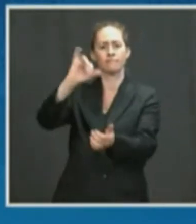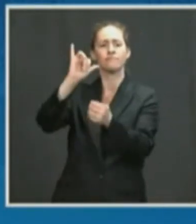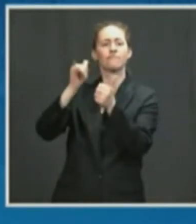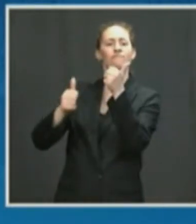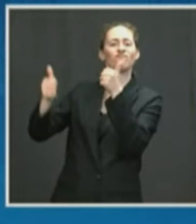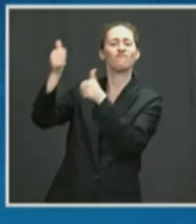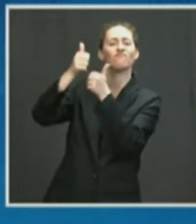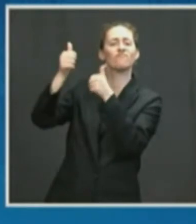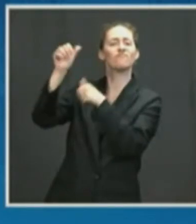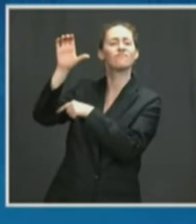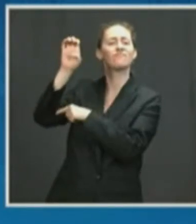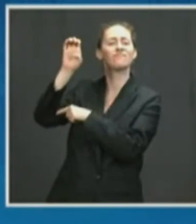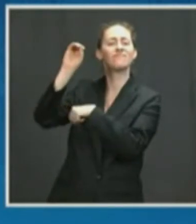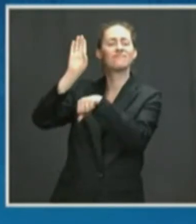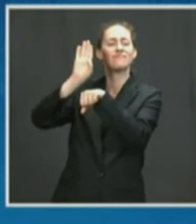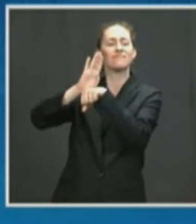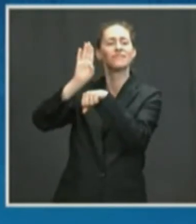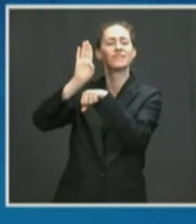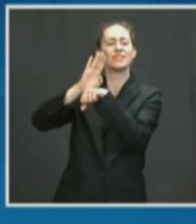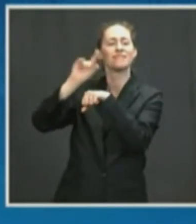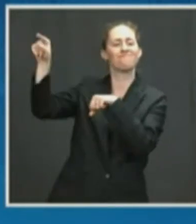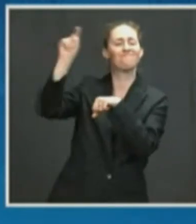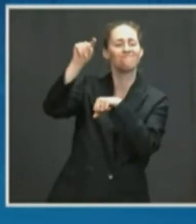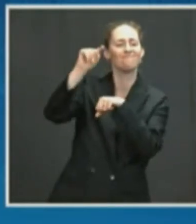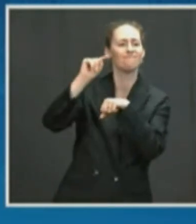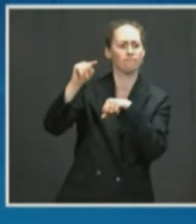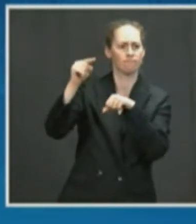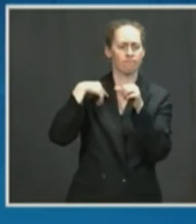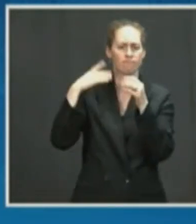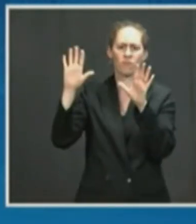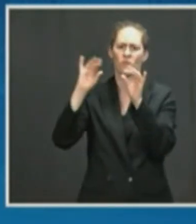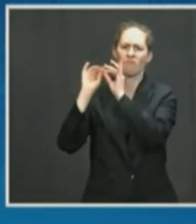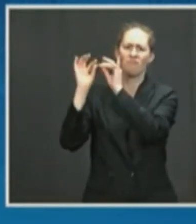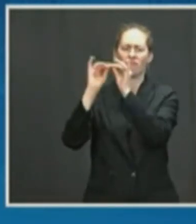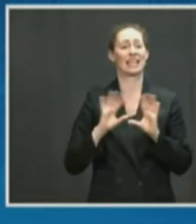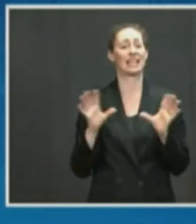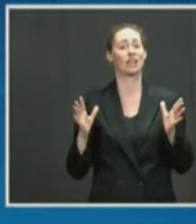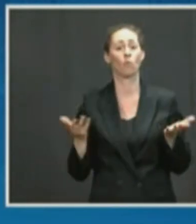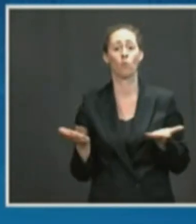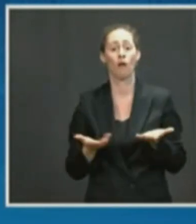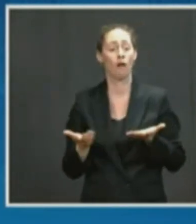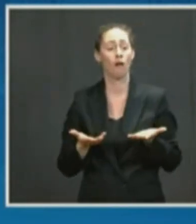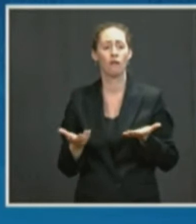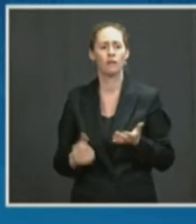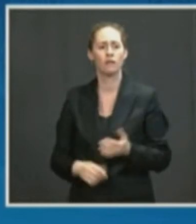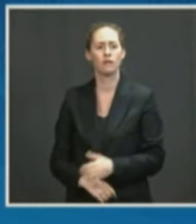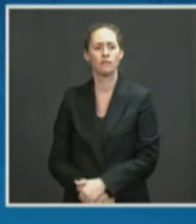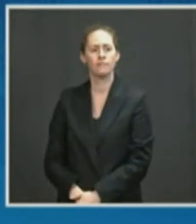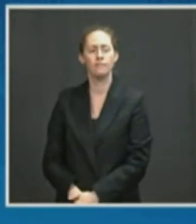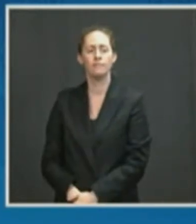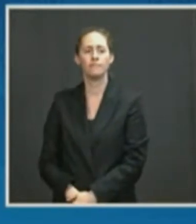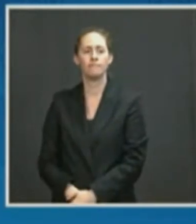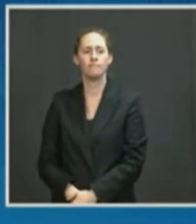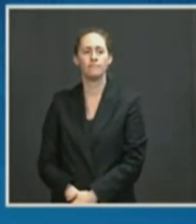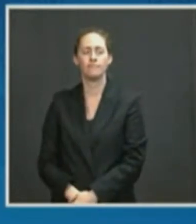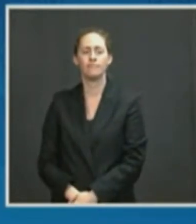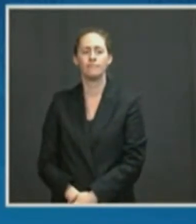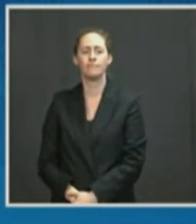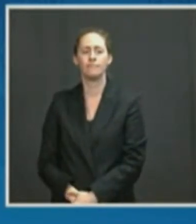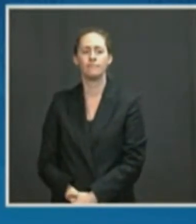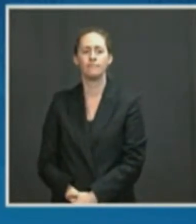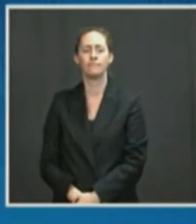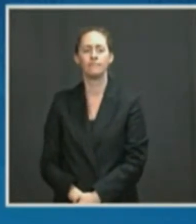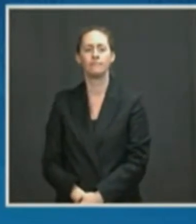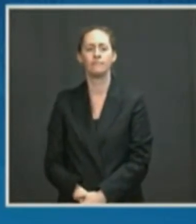and convening them, they've made very clear that when it comes to the private sector, be it there or I might venture